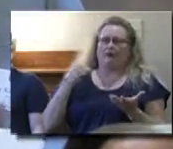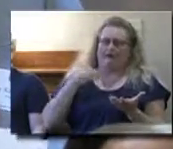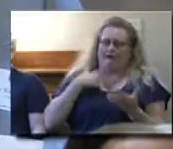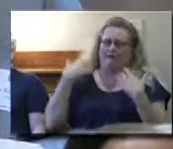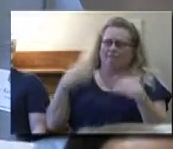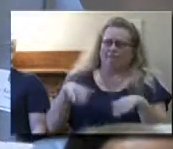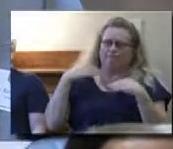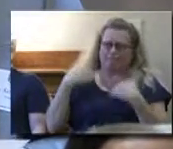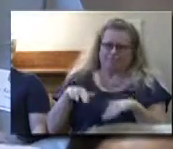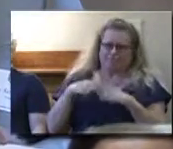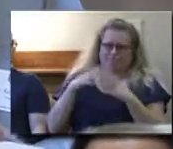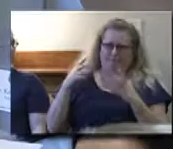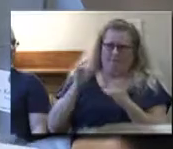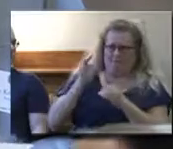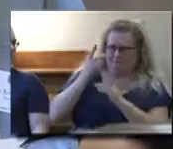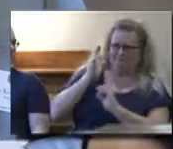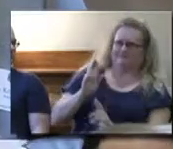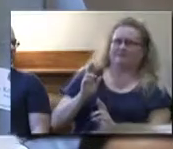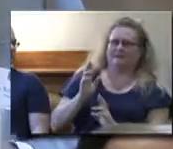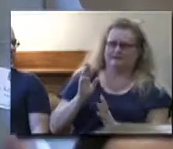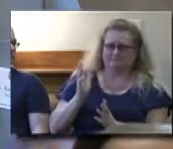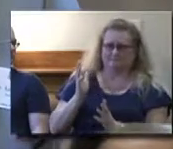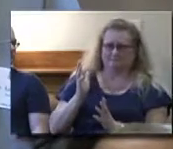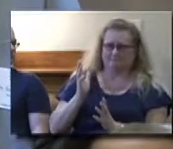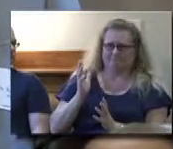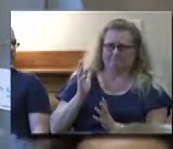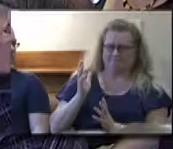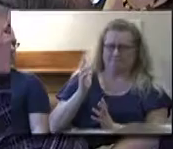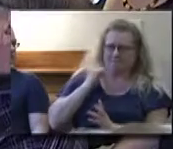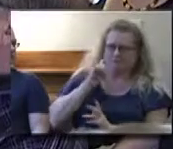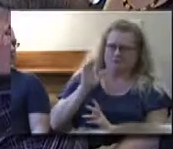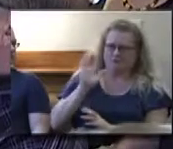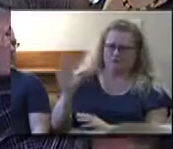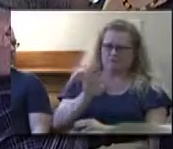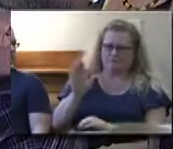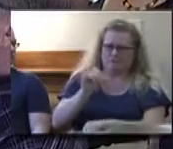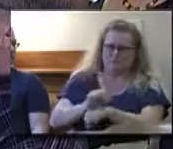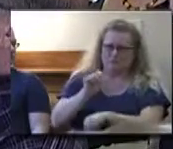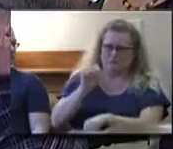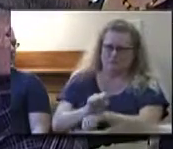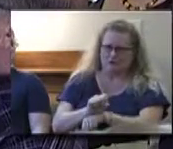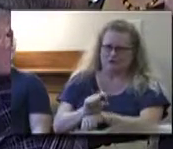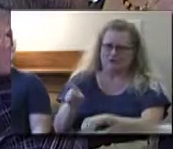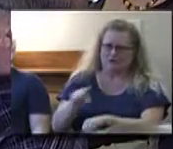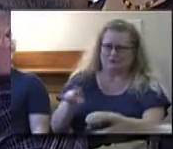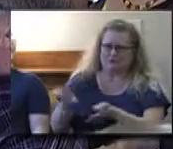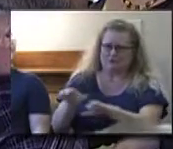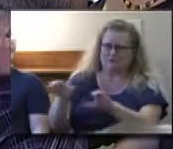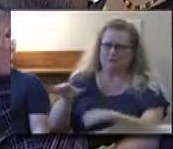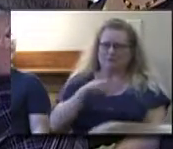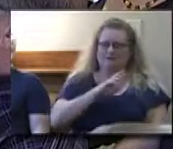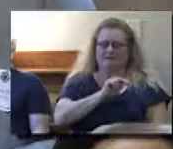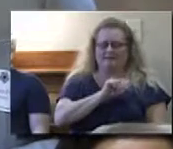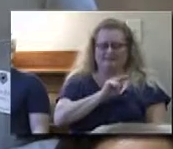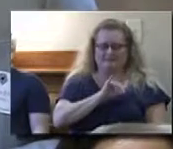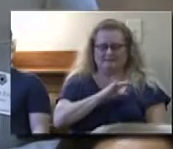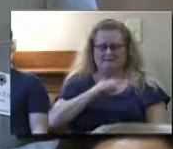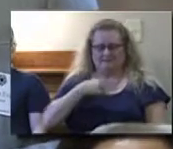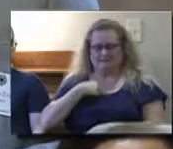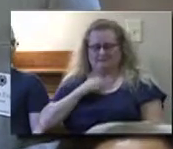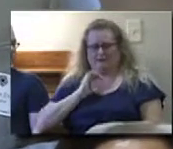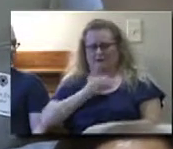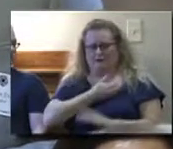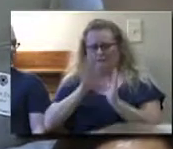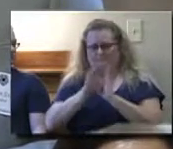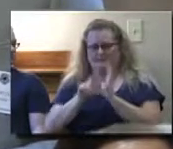tremendous appreciation and affinity for the work that these folks do, and of course Nancy and my backgrounds are,